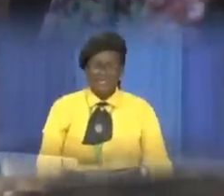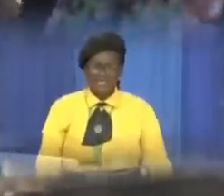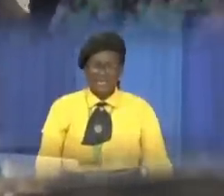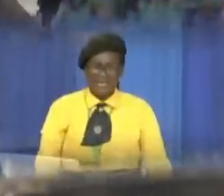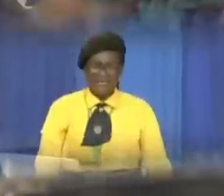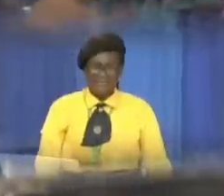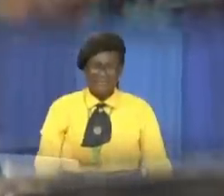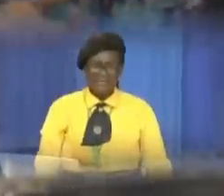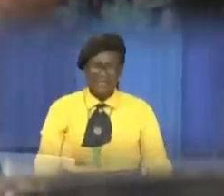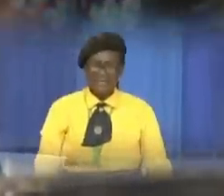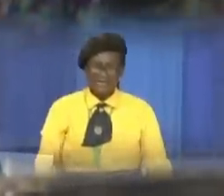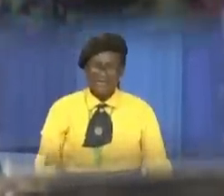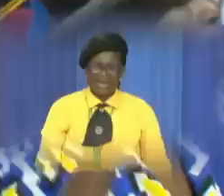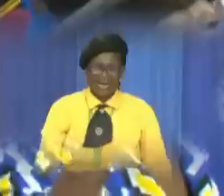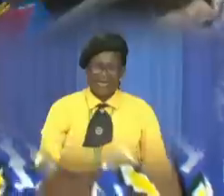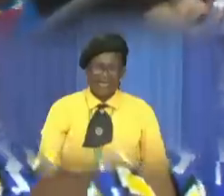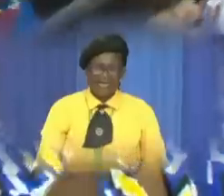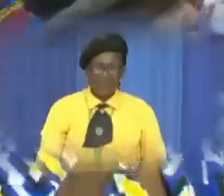I praise you, Lord.